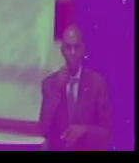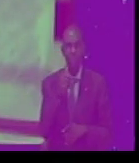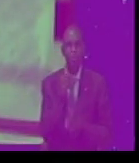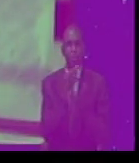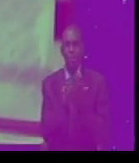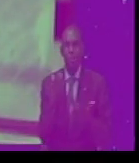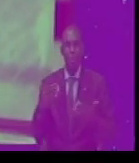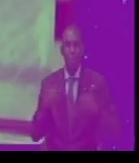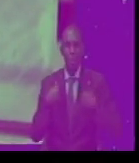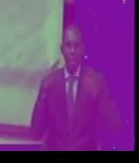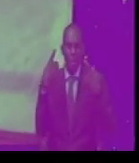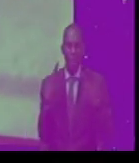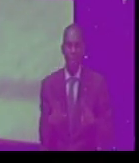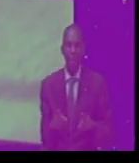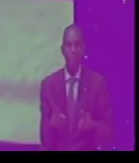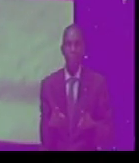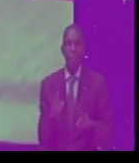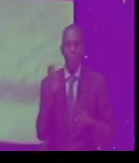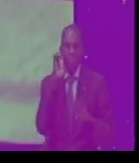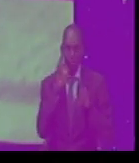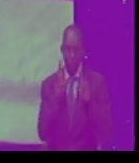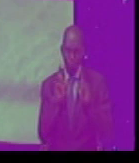yourself.